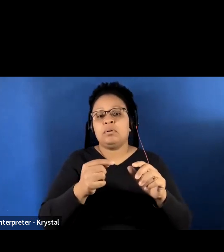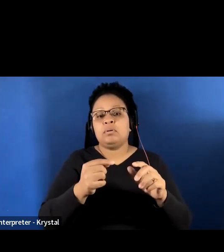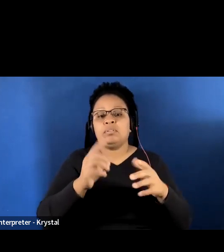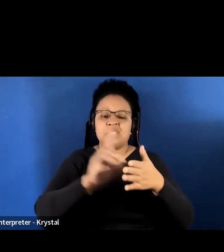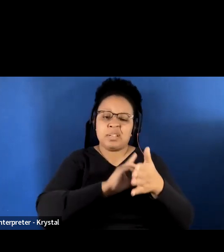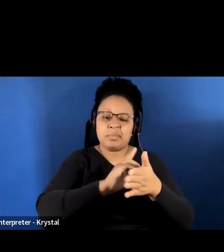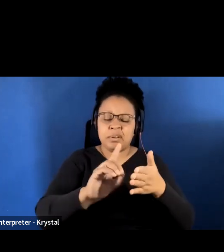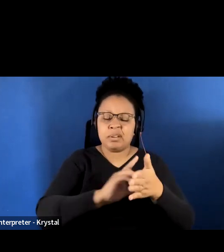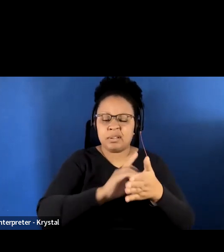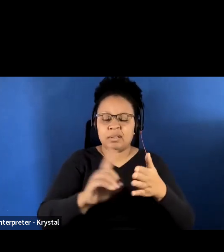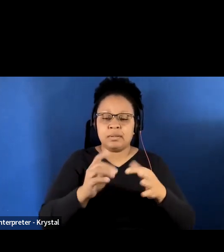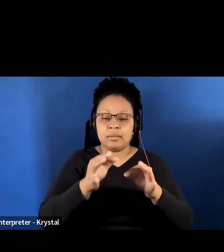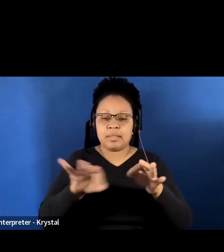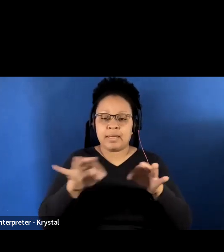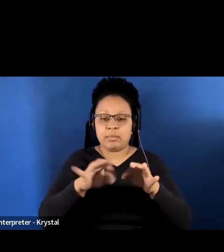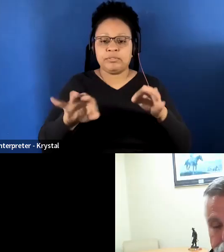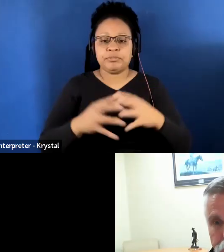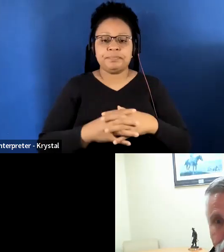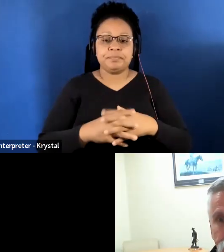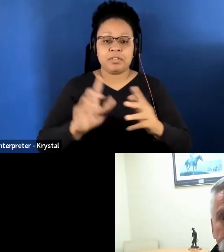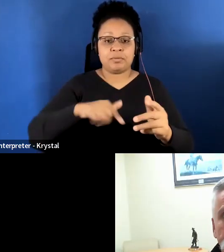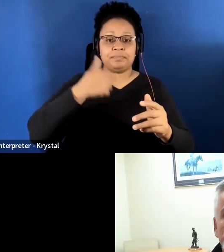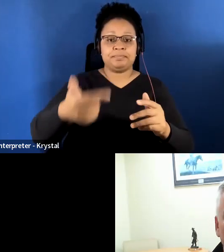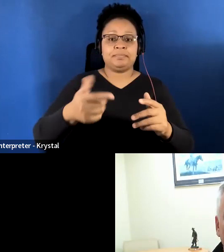with that, I will turn it over to Diane.